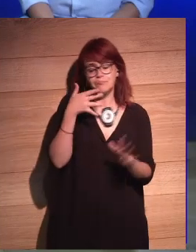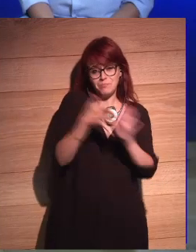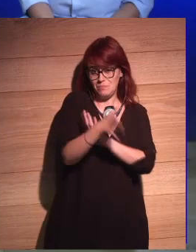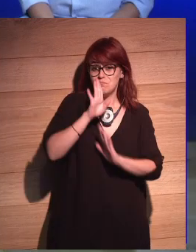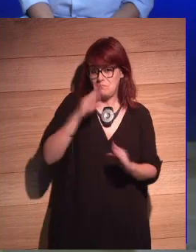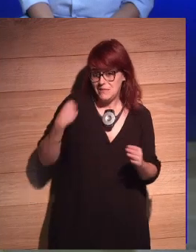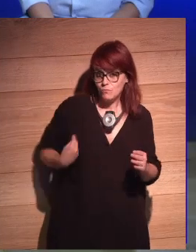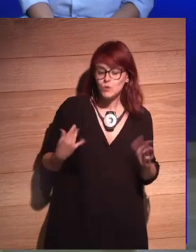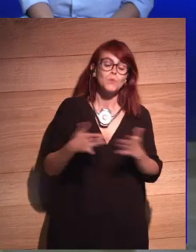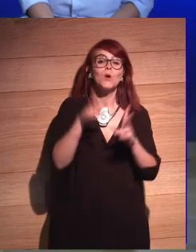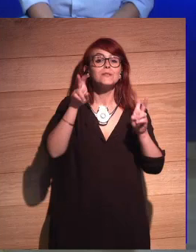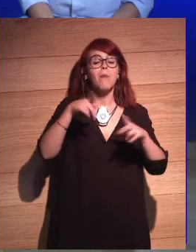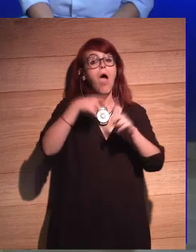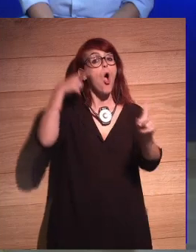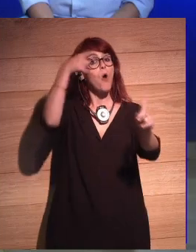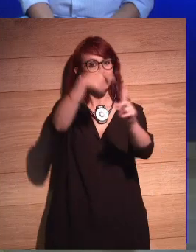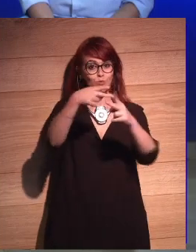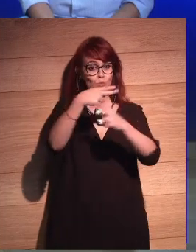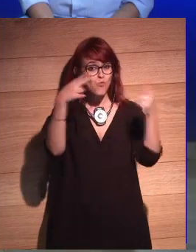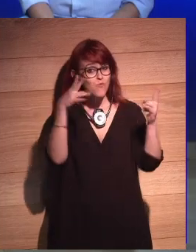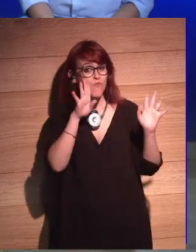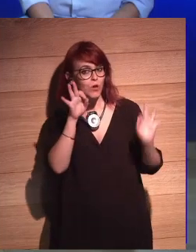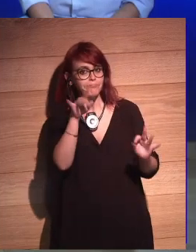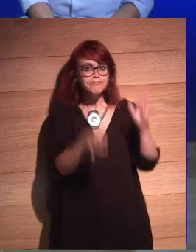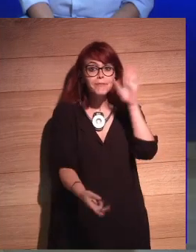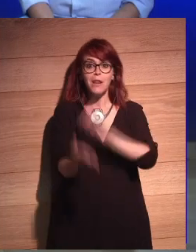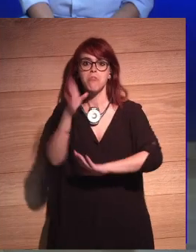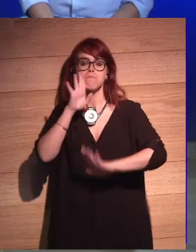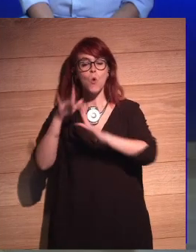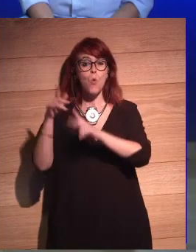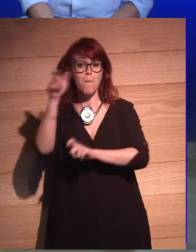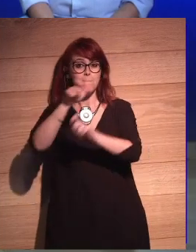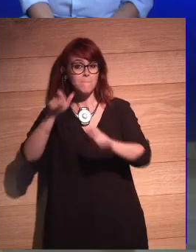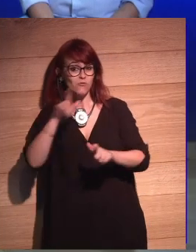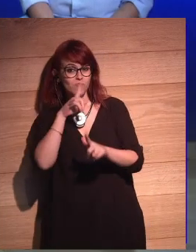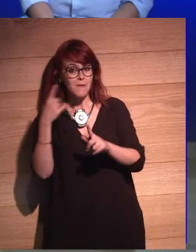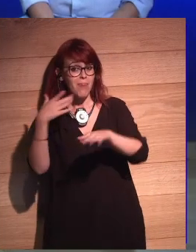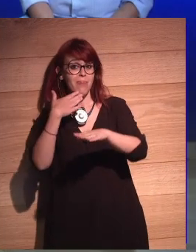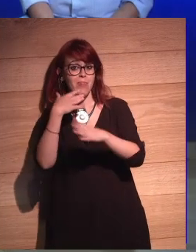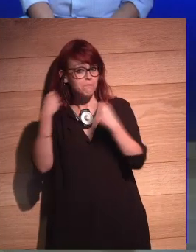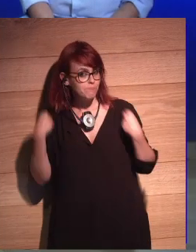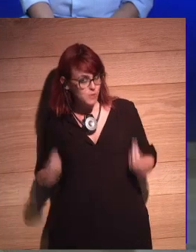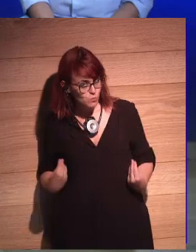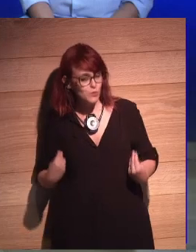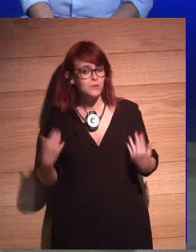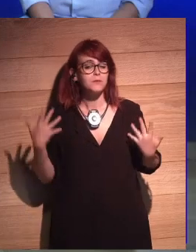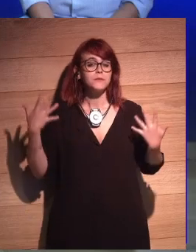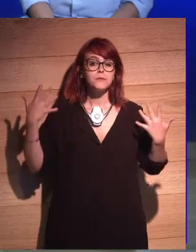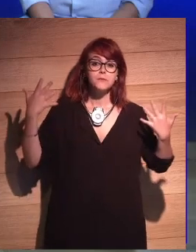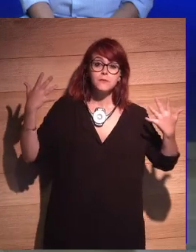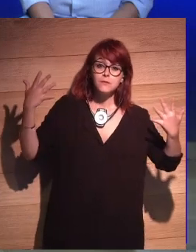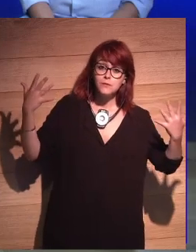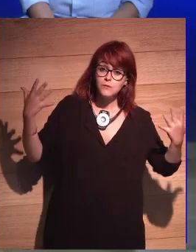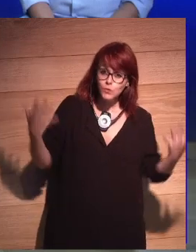audience, but it's also created by that audience. So I'm wondering, have you thought about,